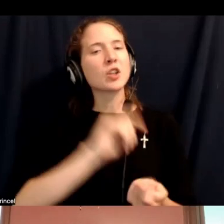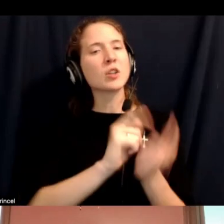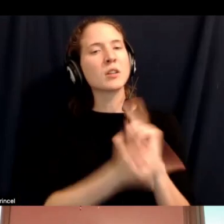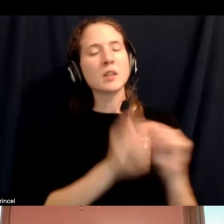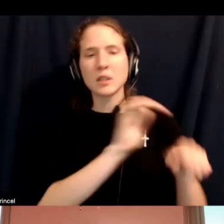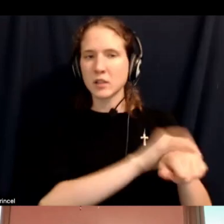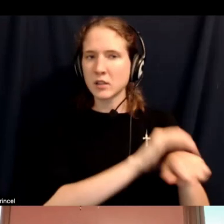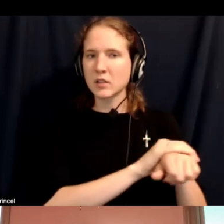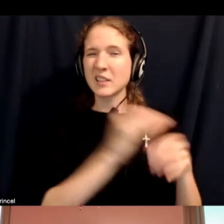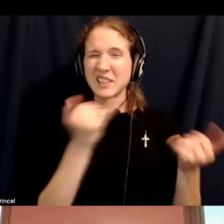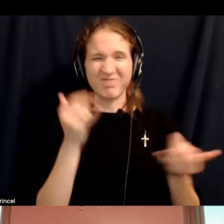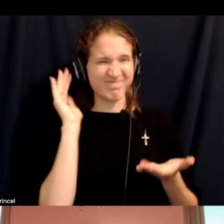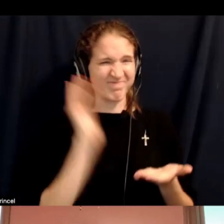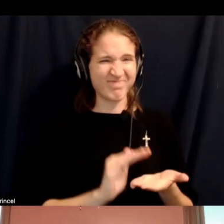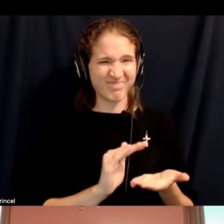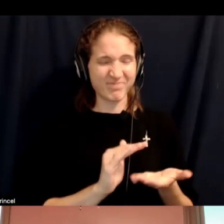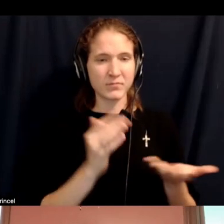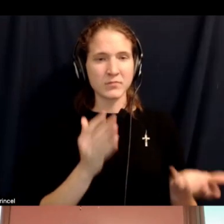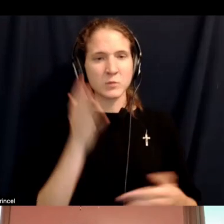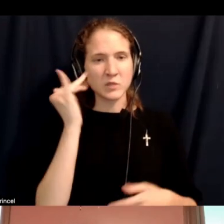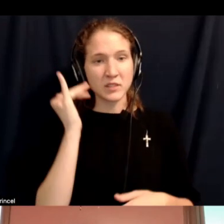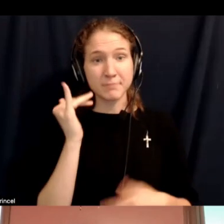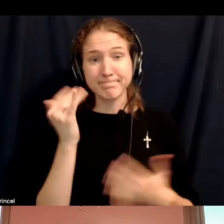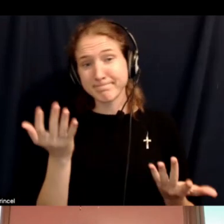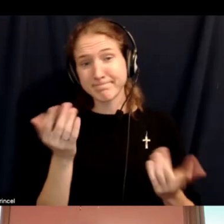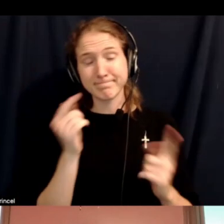than now because of the bottom line.